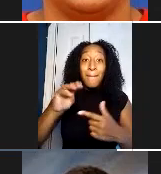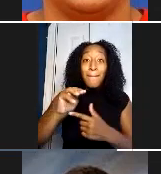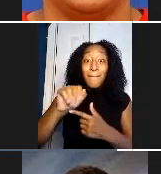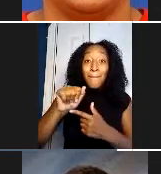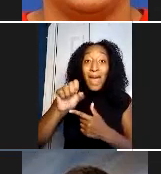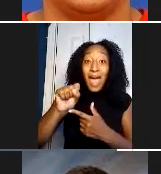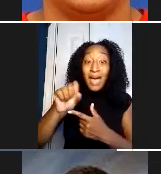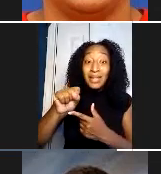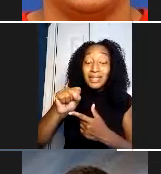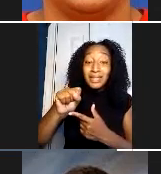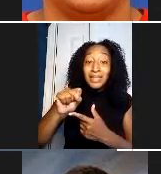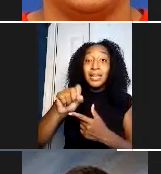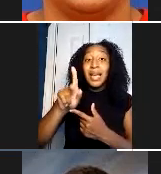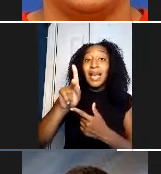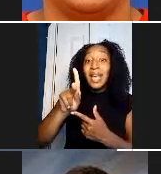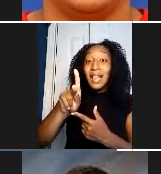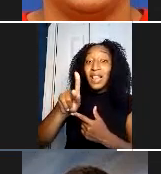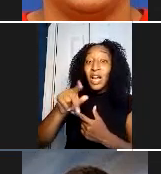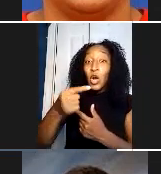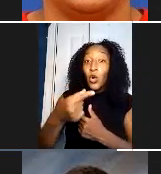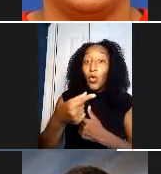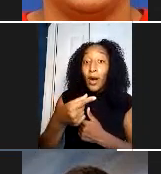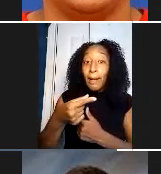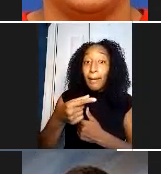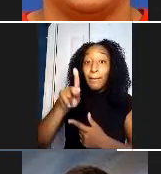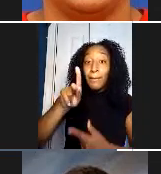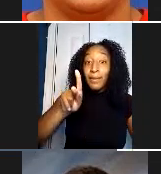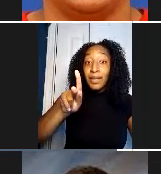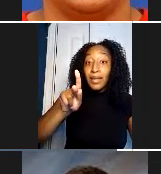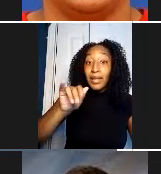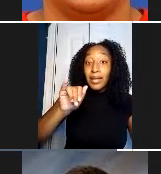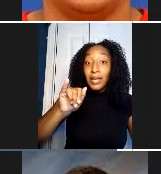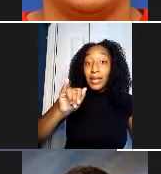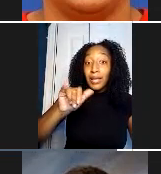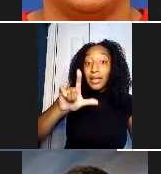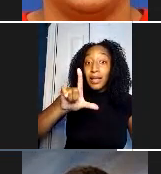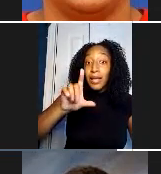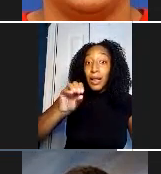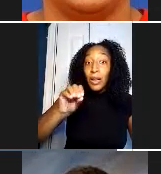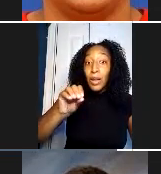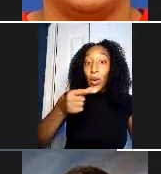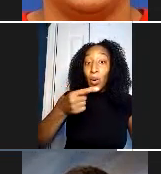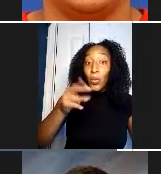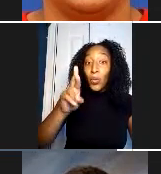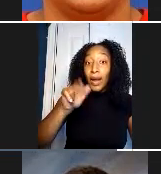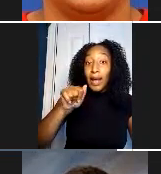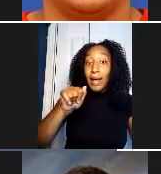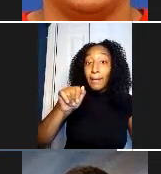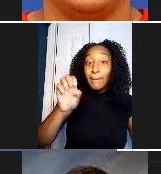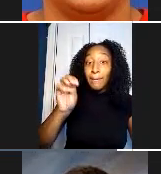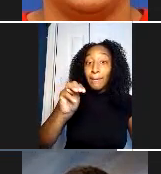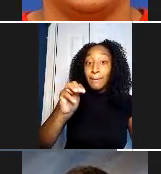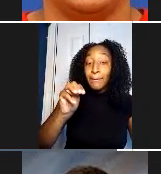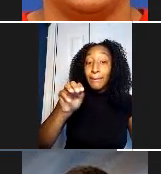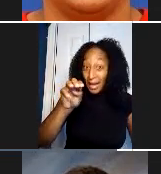kilogram is the fundamental unit of mass in the metric system. The